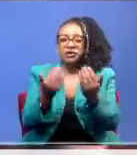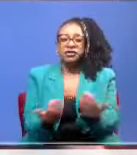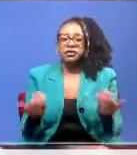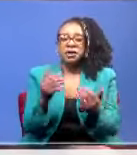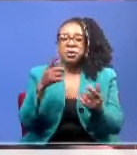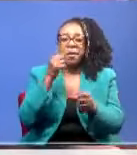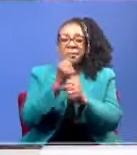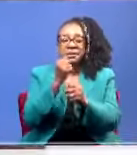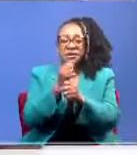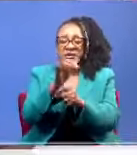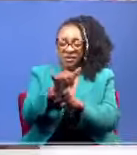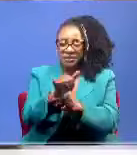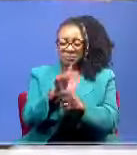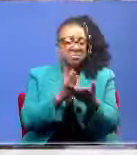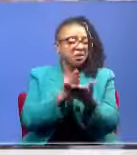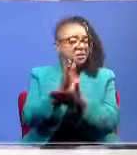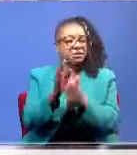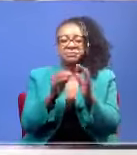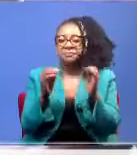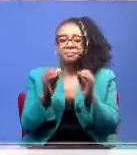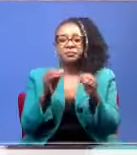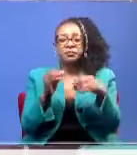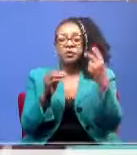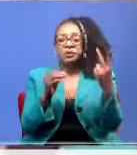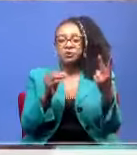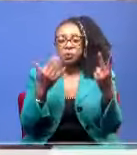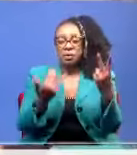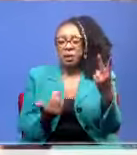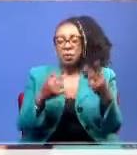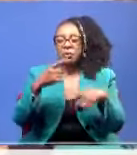wao waliofanyiwa si kitu ya haki. The two minors